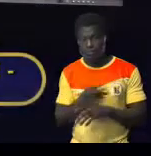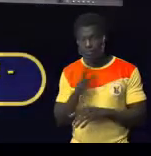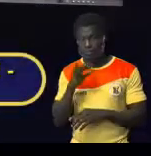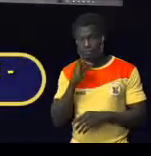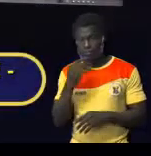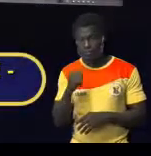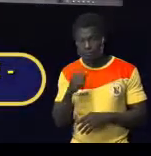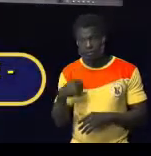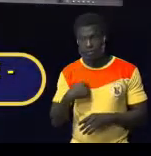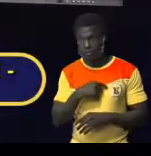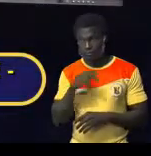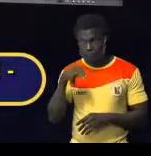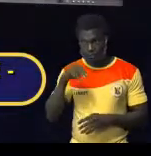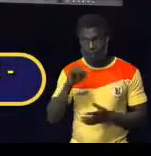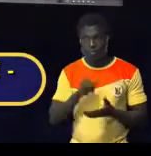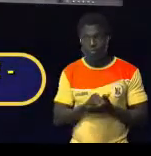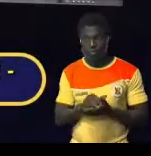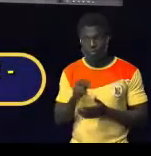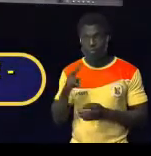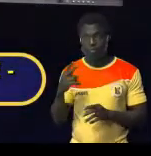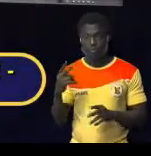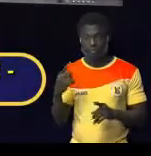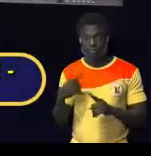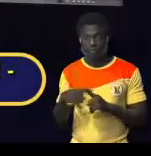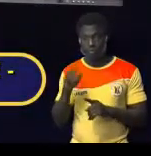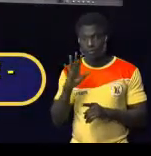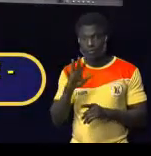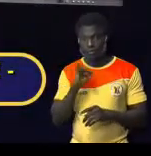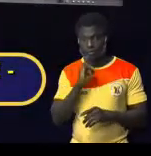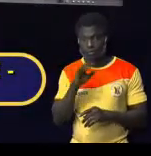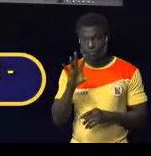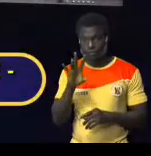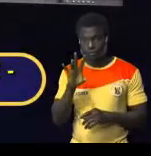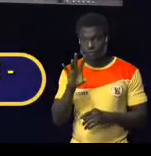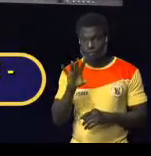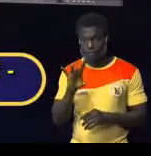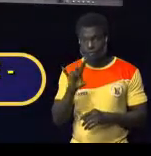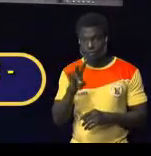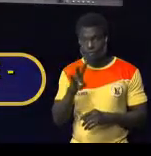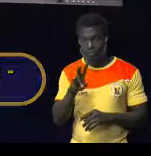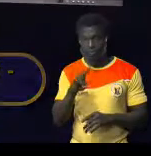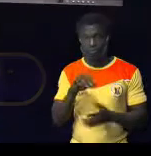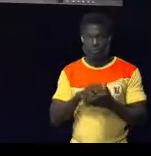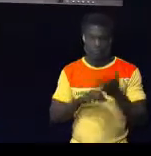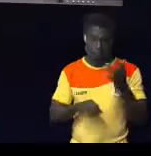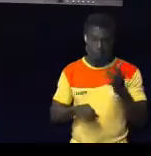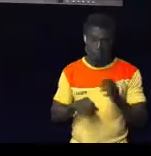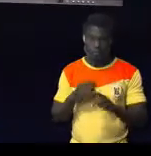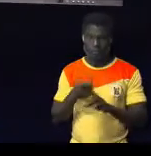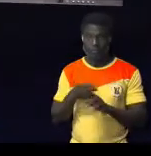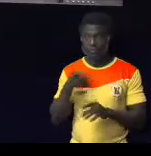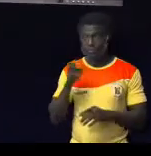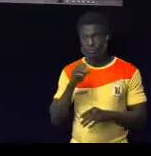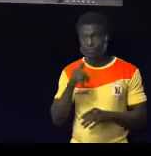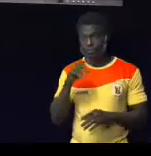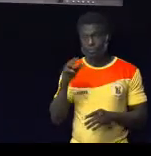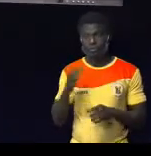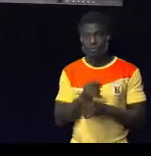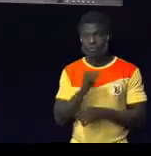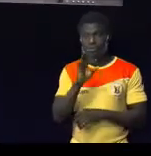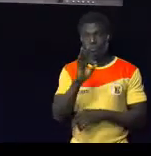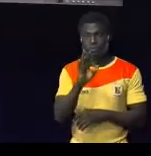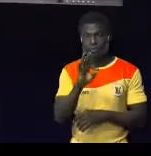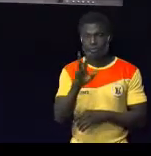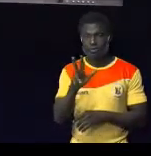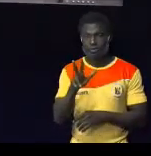times 5 is 10. We need that. Now, 2 plus 5 is 7. So you have to subtract that 7 from 100 and you get